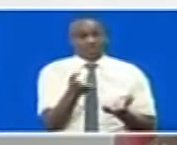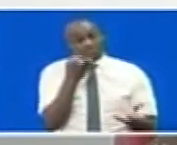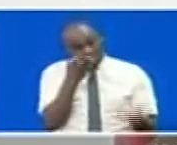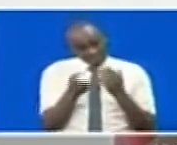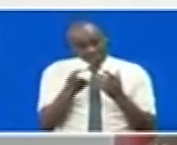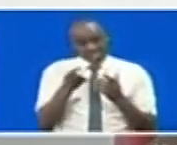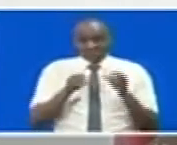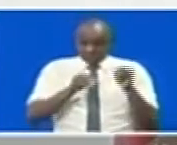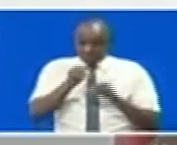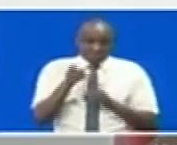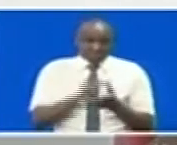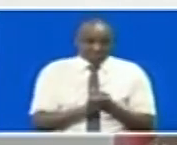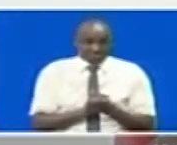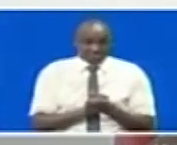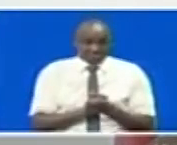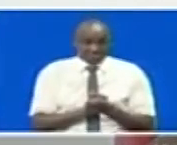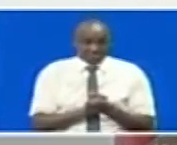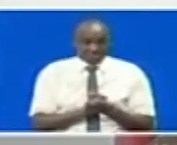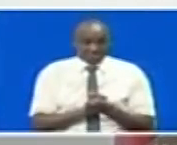it